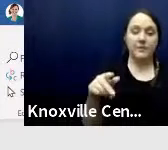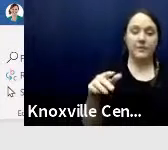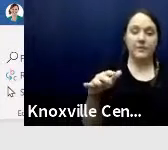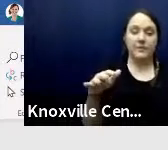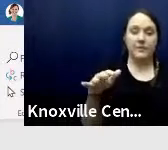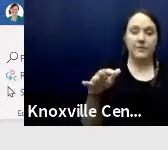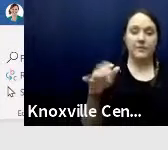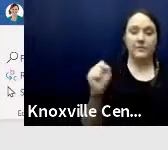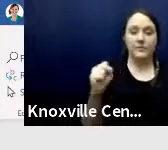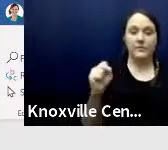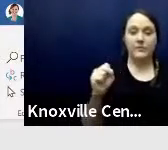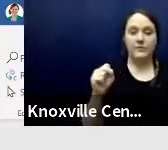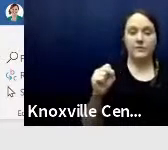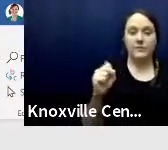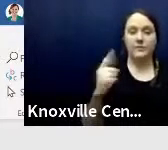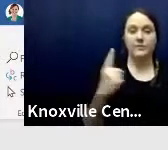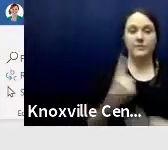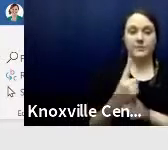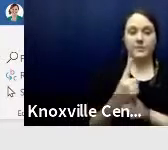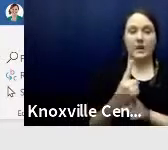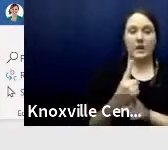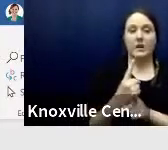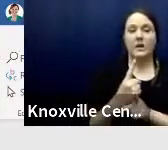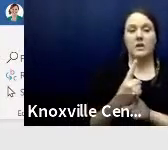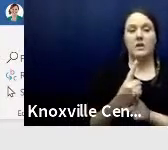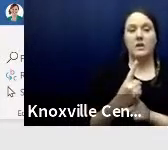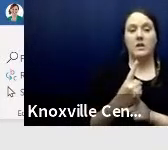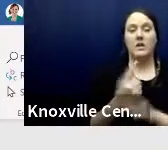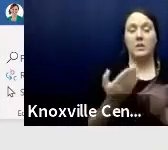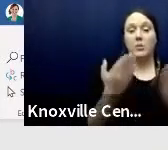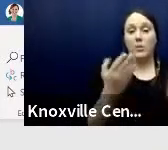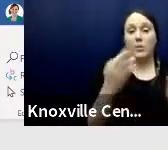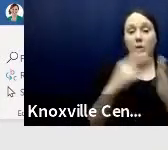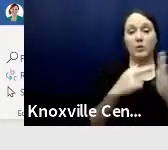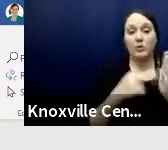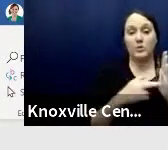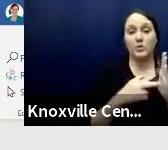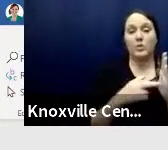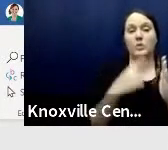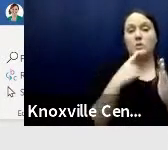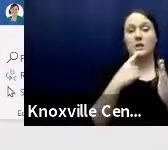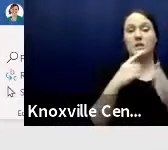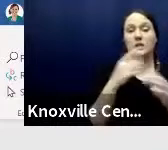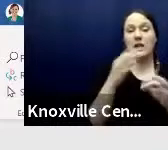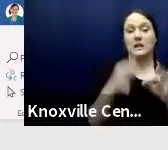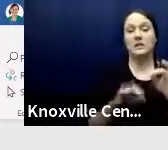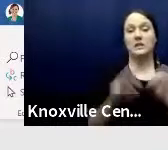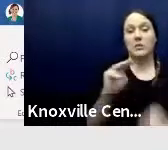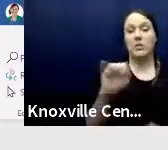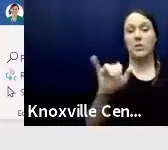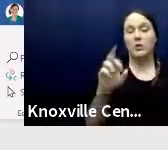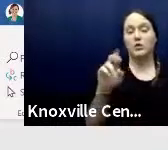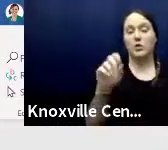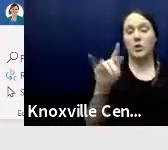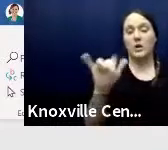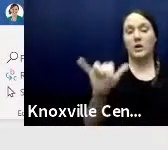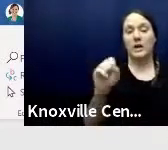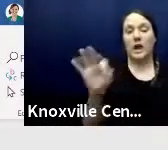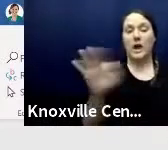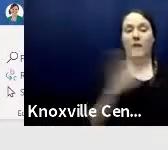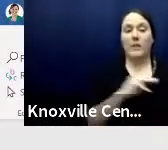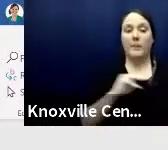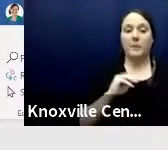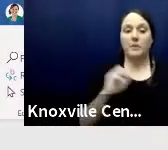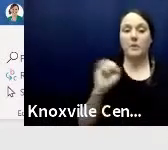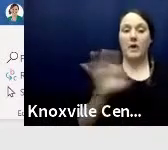Yes. Right. The rule, the proposed rule in front of you says by simple majority of the membership of the board.